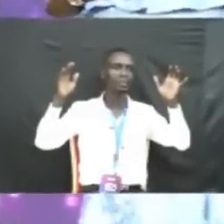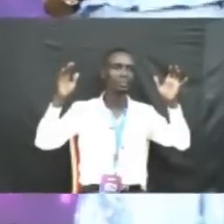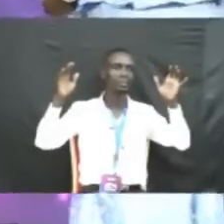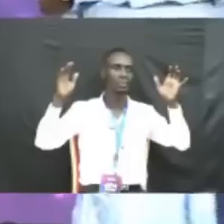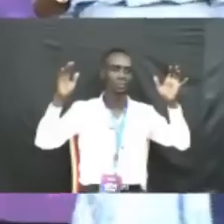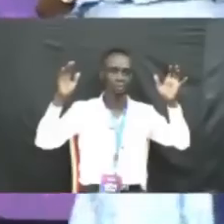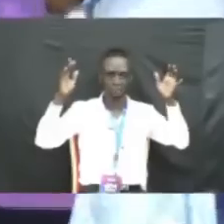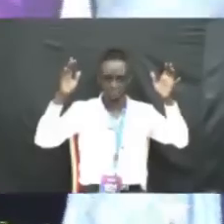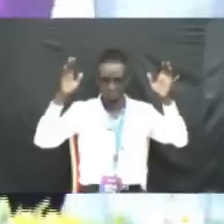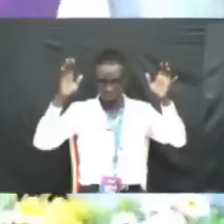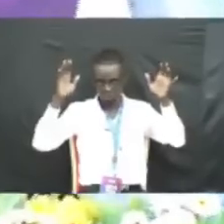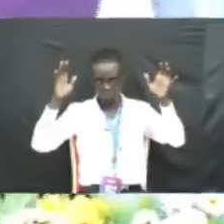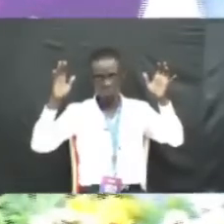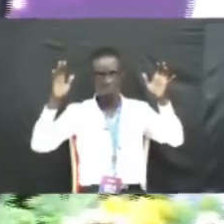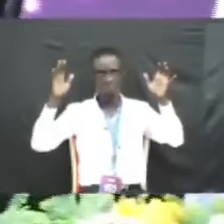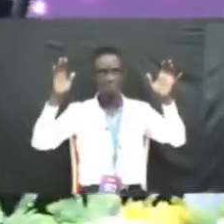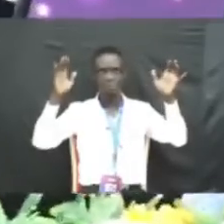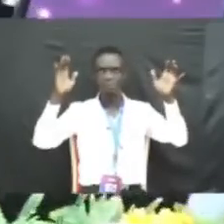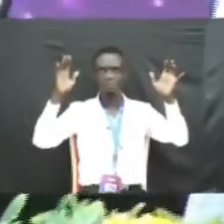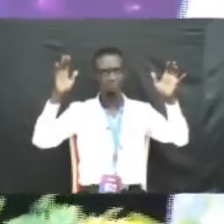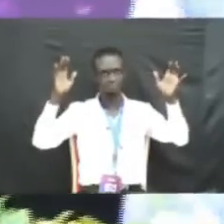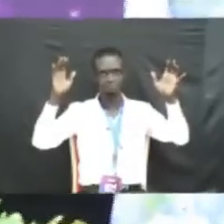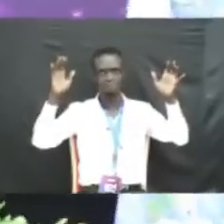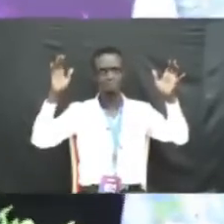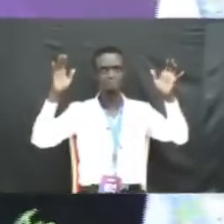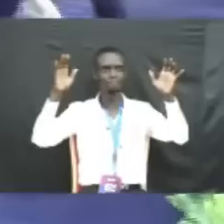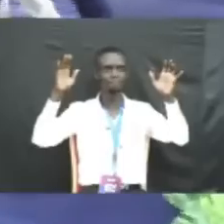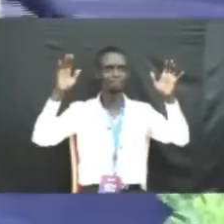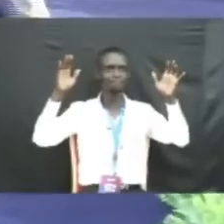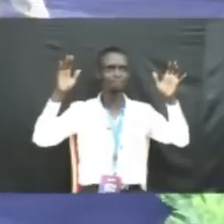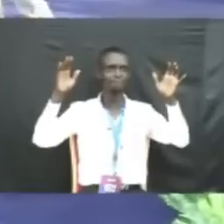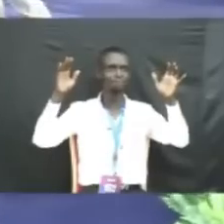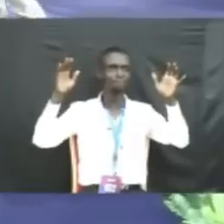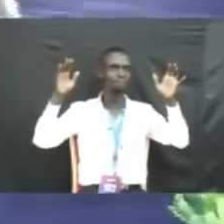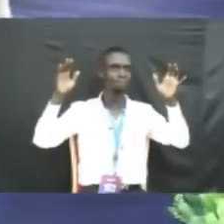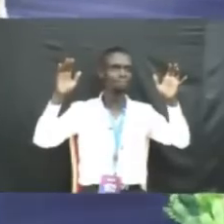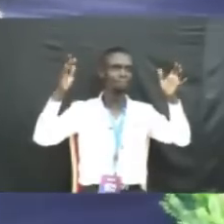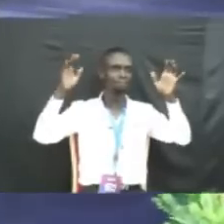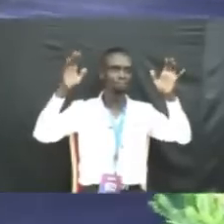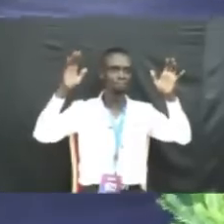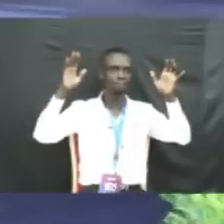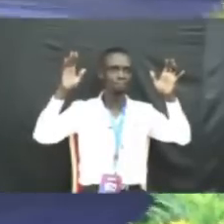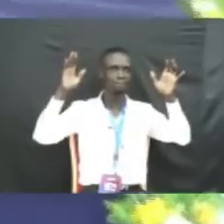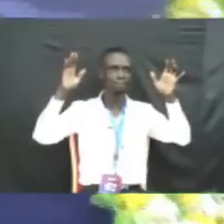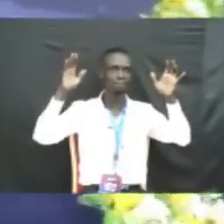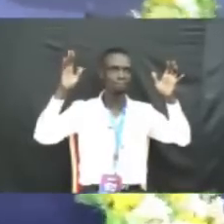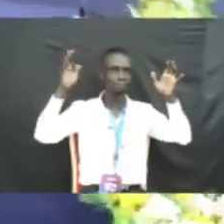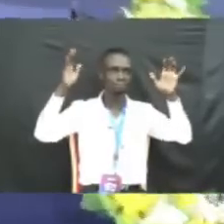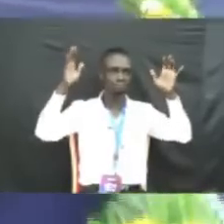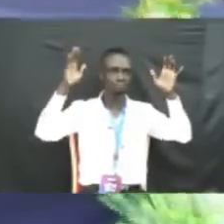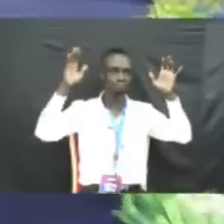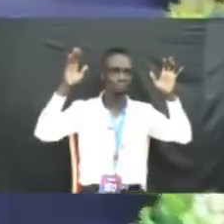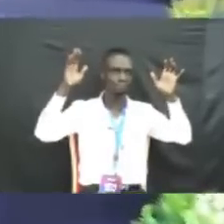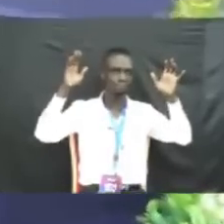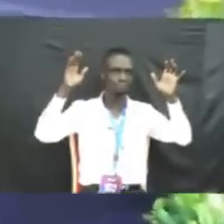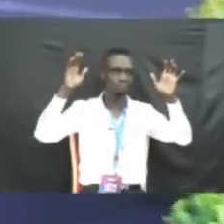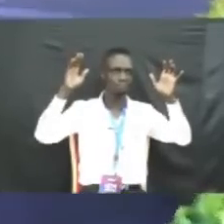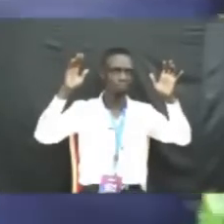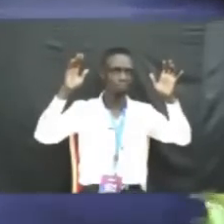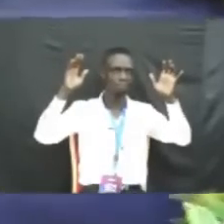Hallelujah. Hallelujah. Hallelujah. Hallelujah. Hallelujah.